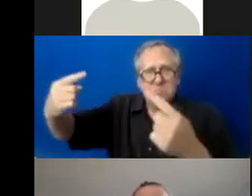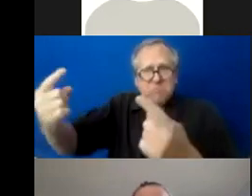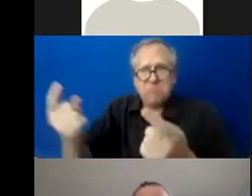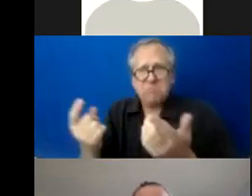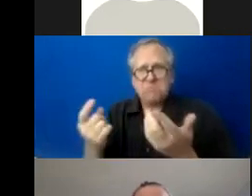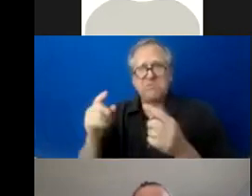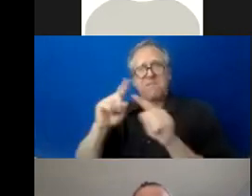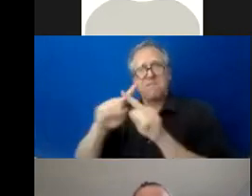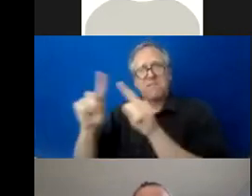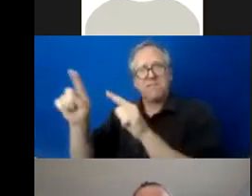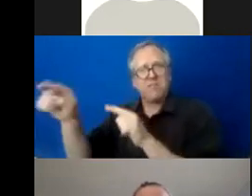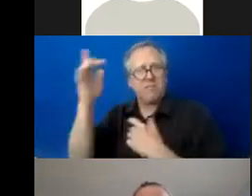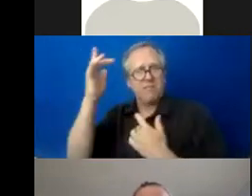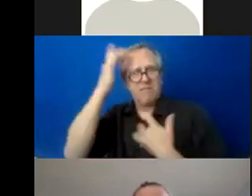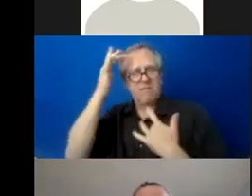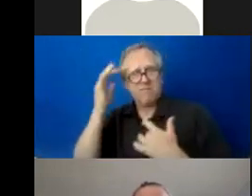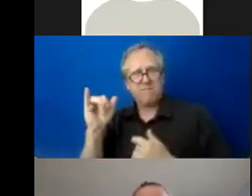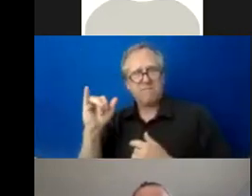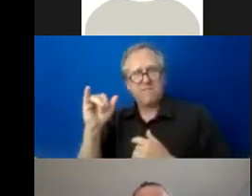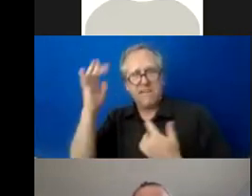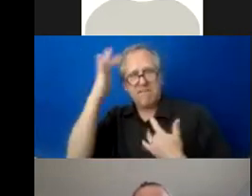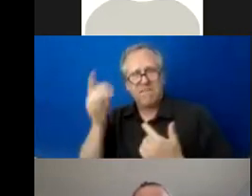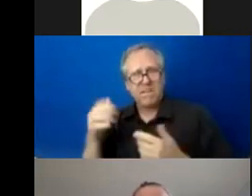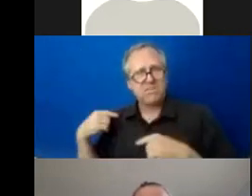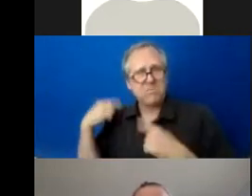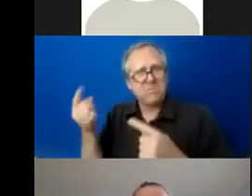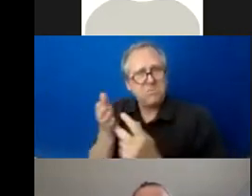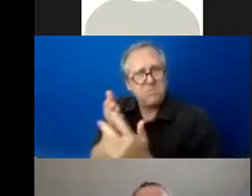for other infections. And so when